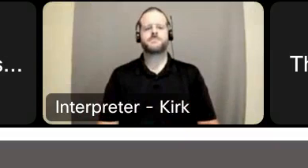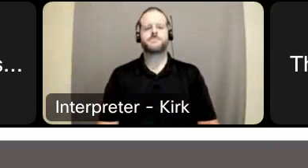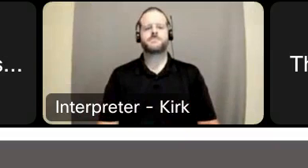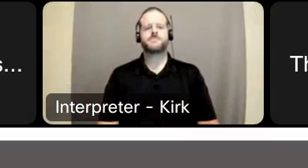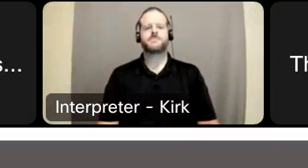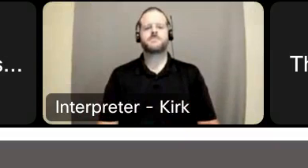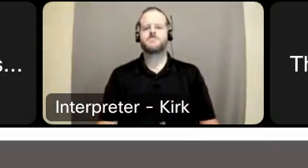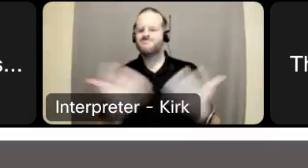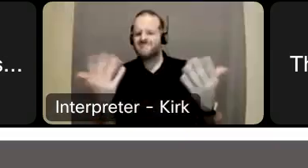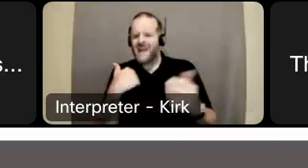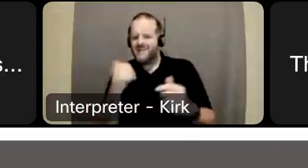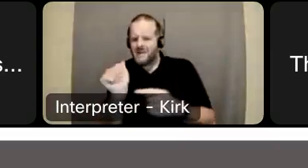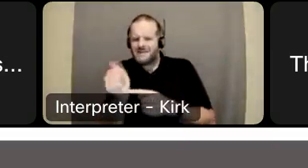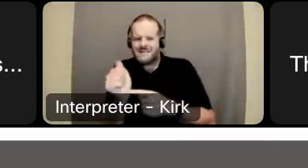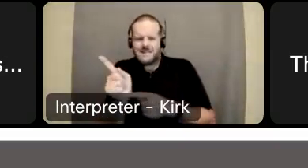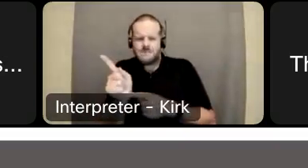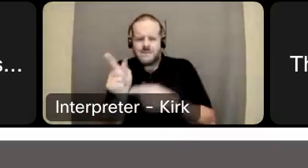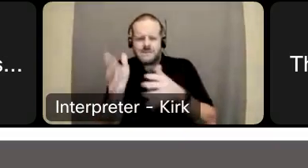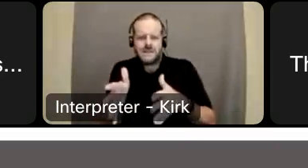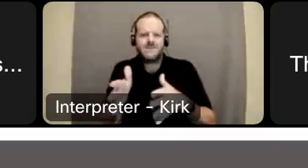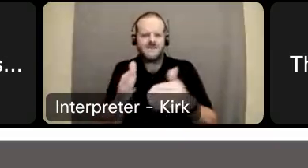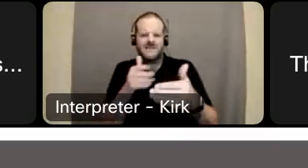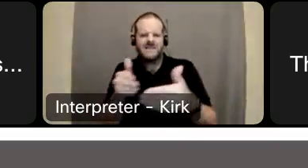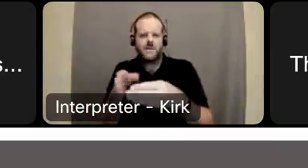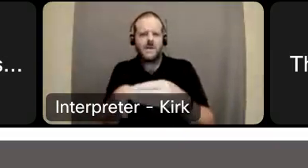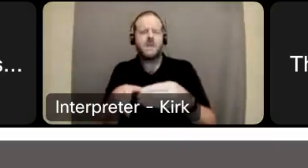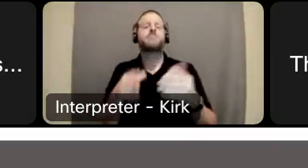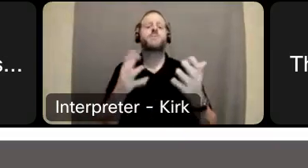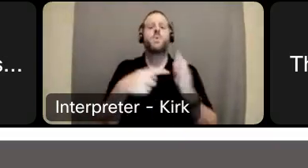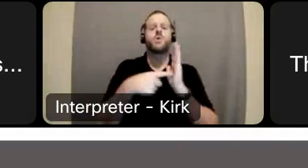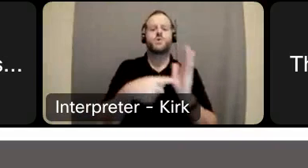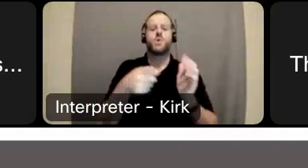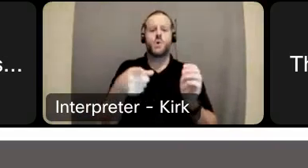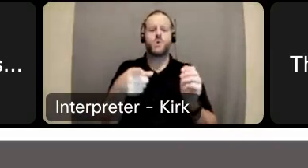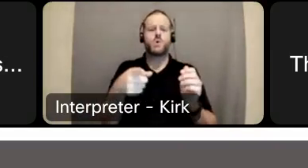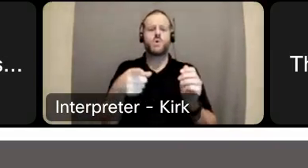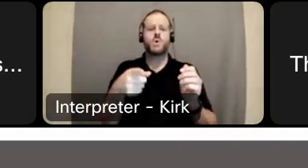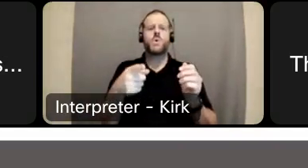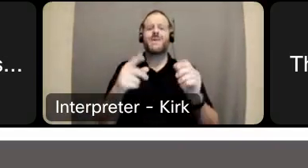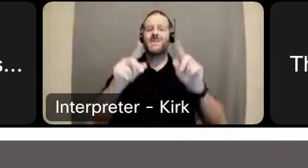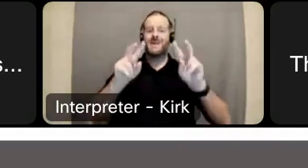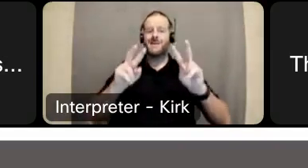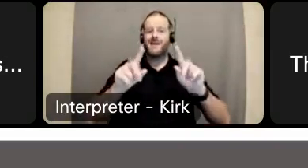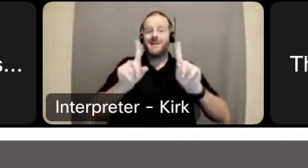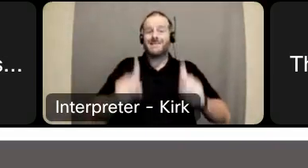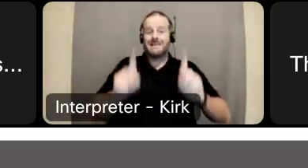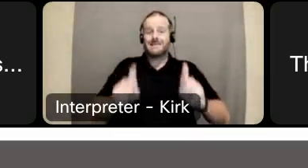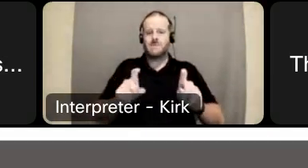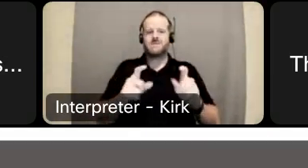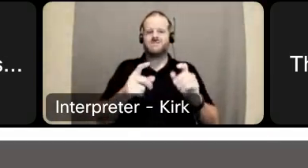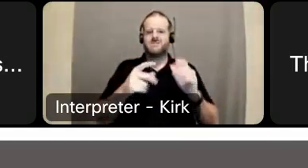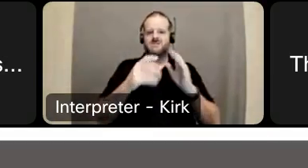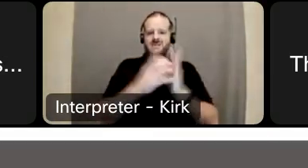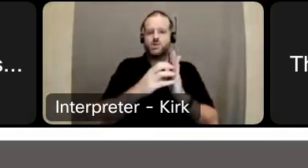We've got about 10 minutes here, and we're getting near the end, so I just wanted to show you what the assessment sections look like, and especially